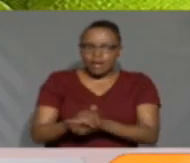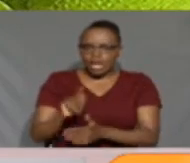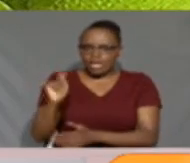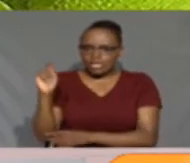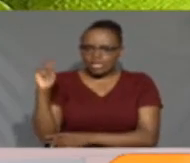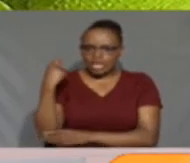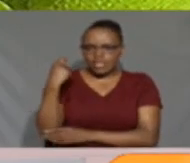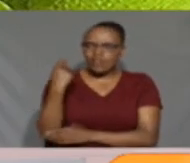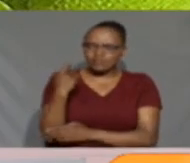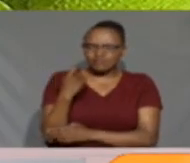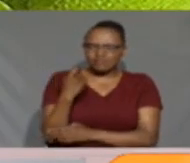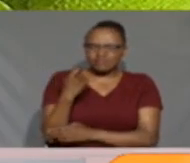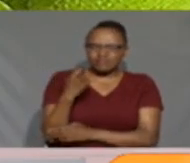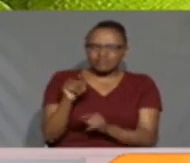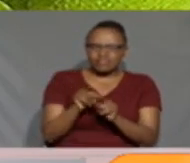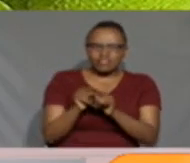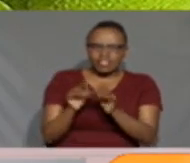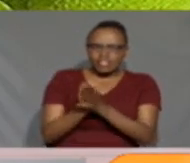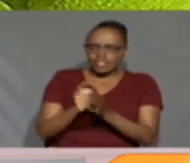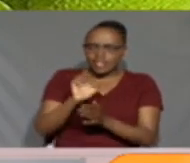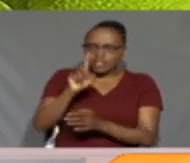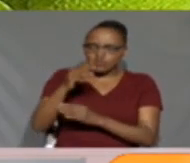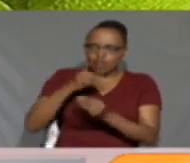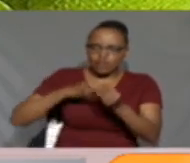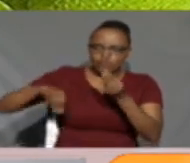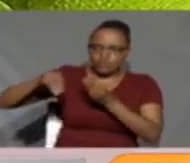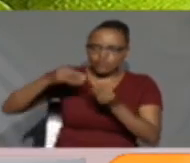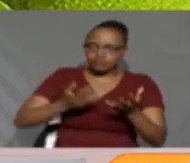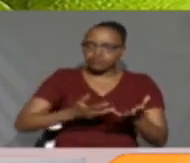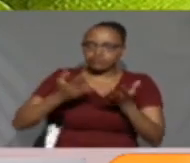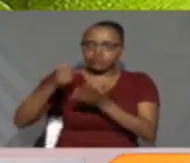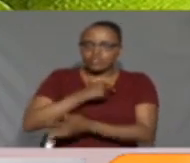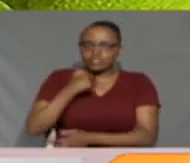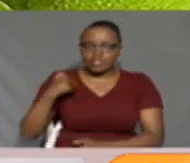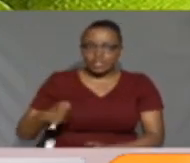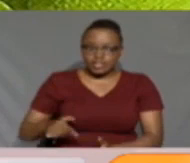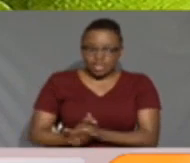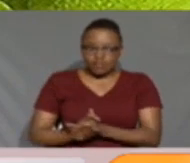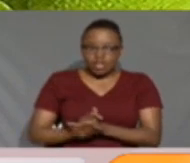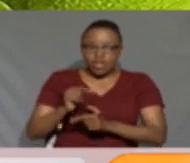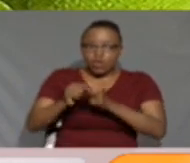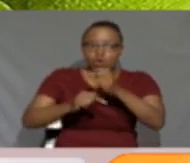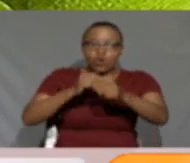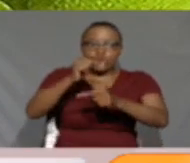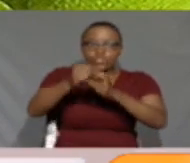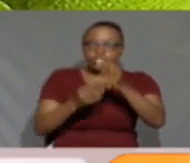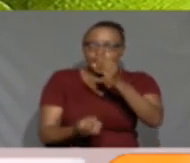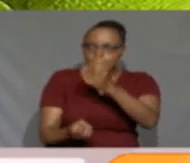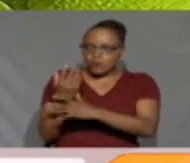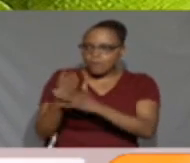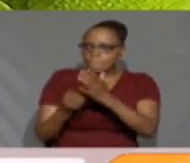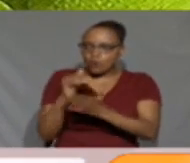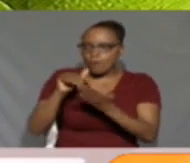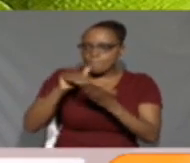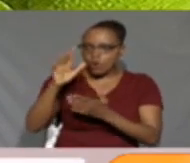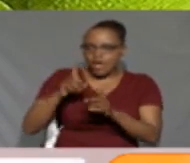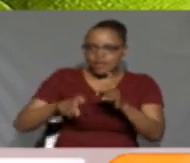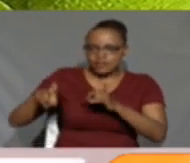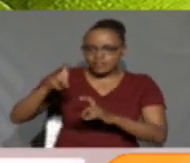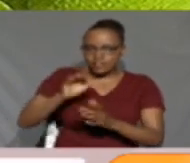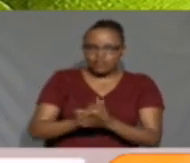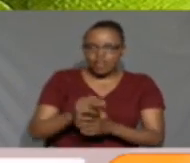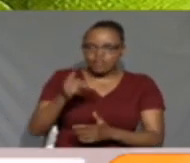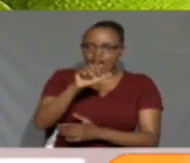Kenya's export deal allowing local avocado farmers to export to China continues to generate interest. Now, the